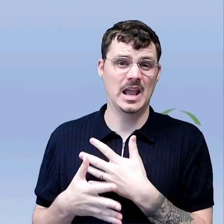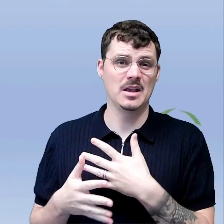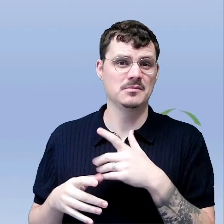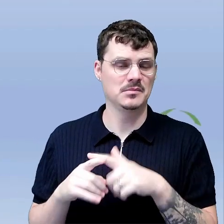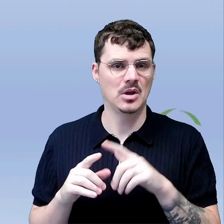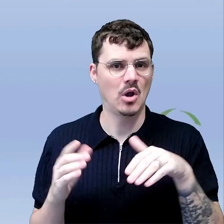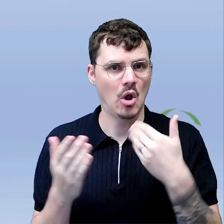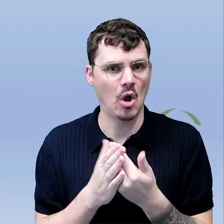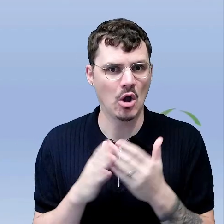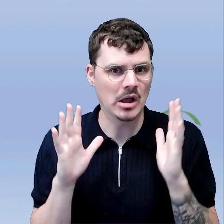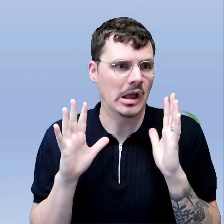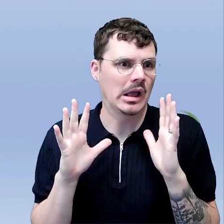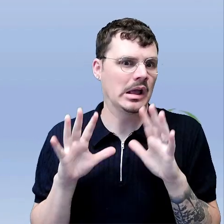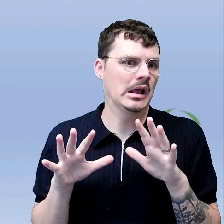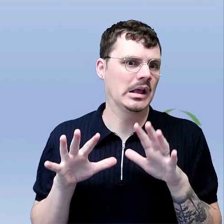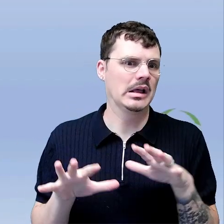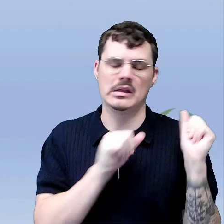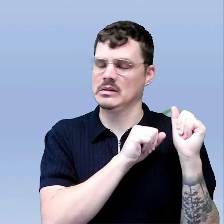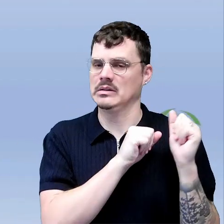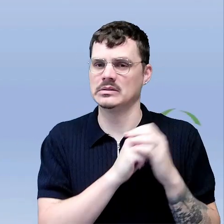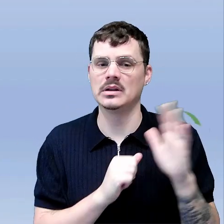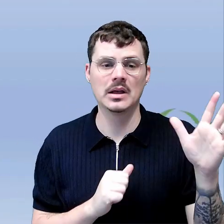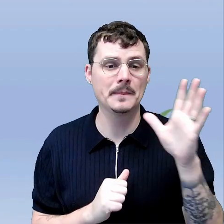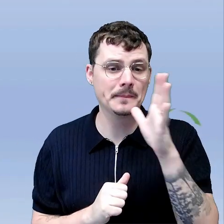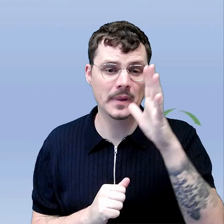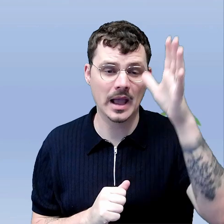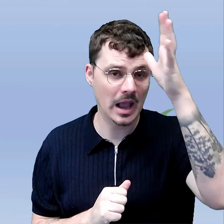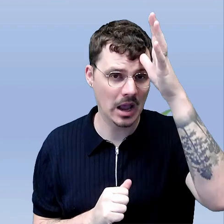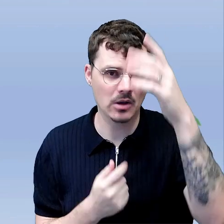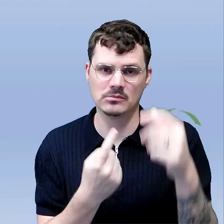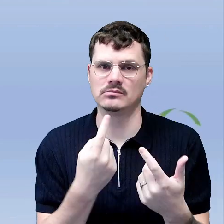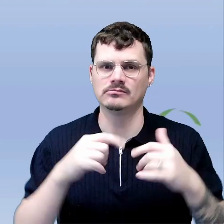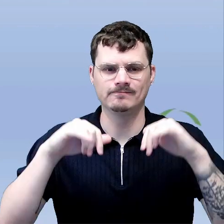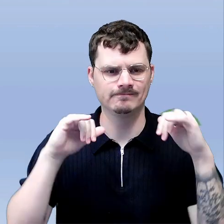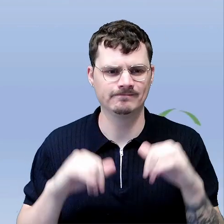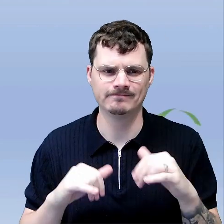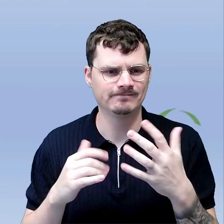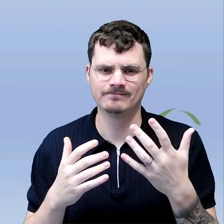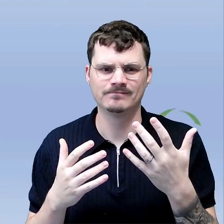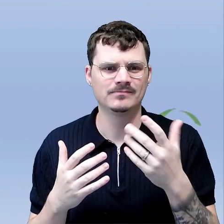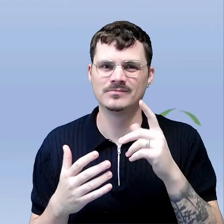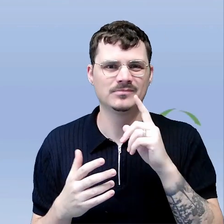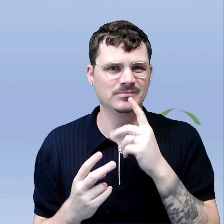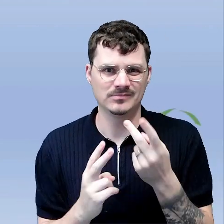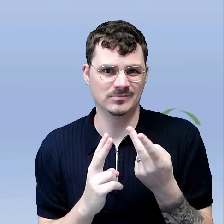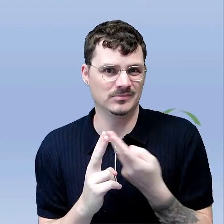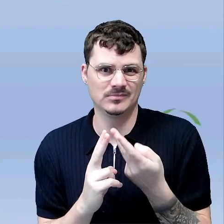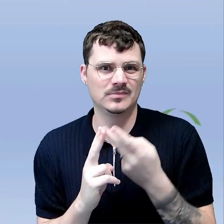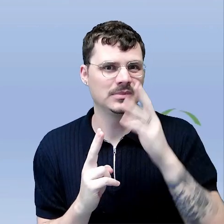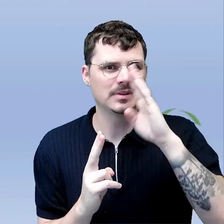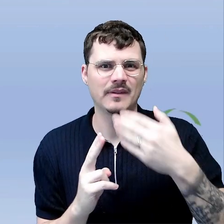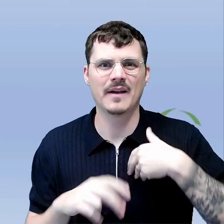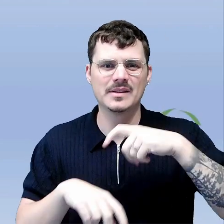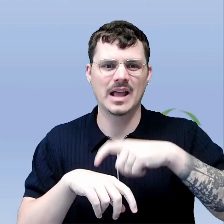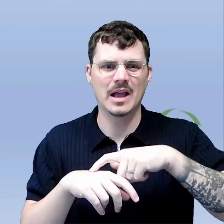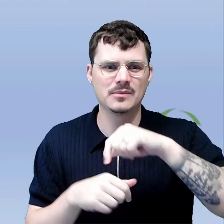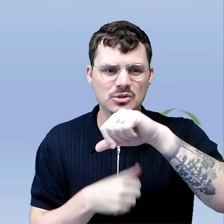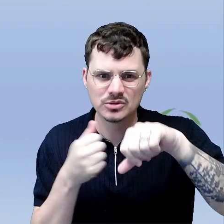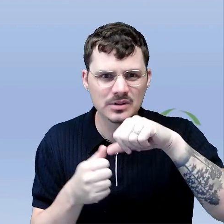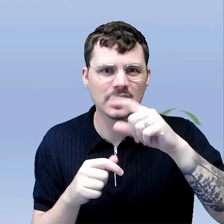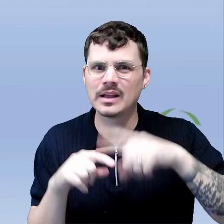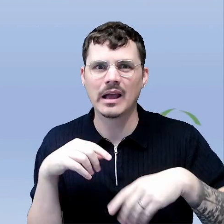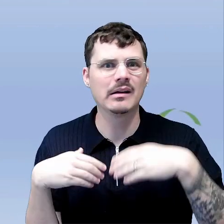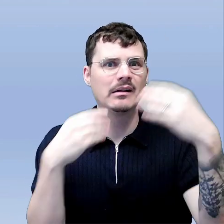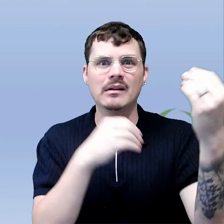all fled. His parents had not had any time, just the two of them, for even